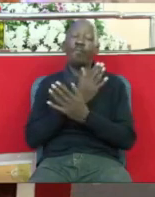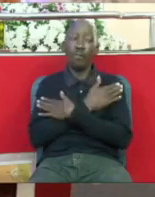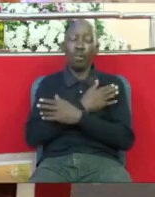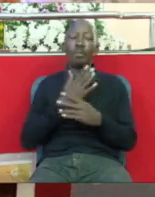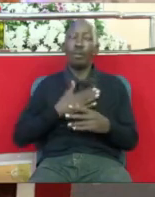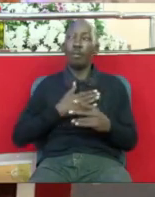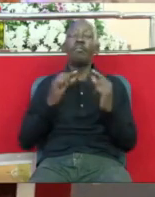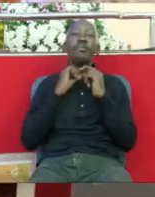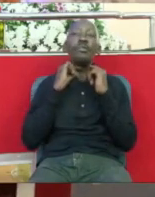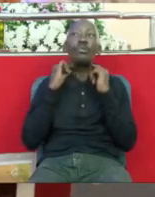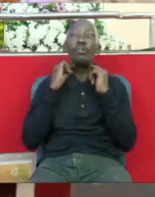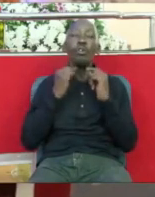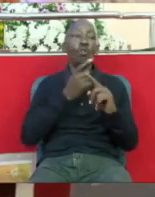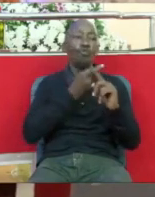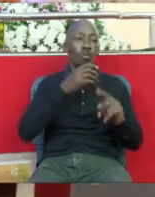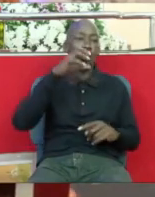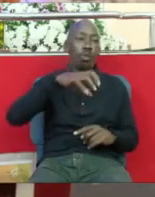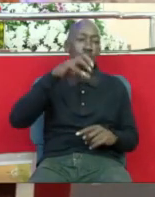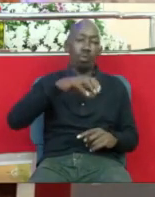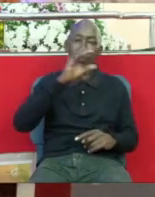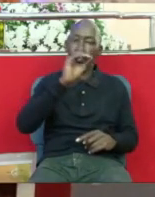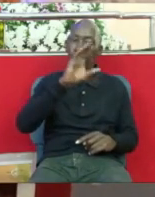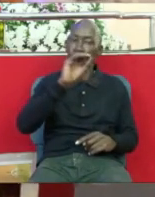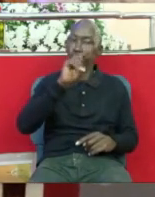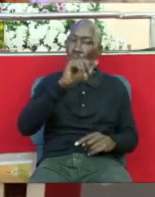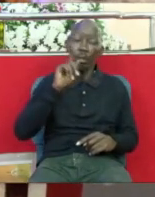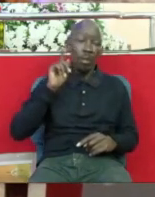mchungaji rafiki yangu. From Congo. Ambaye ametoka Congo. And